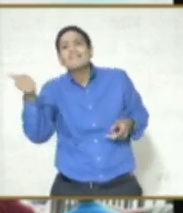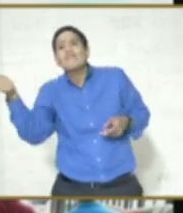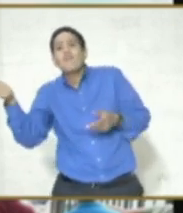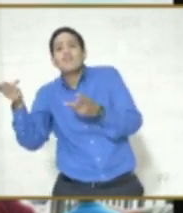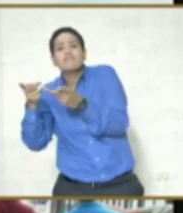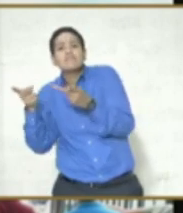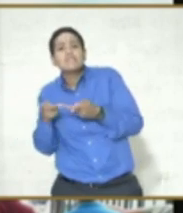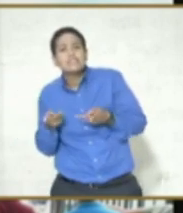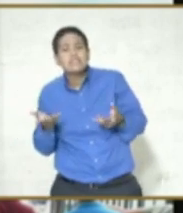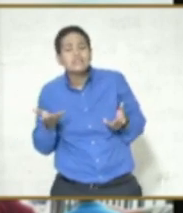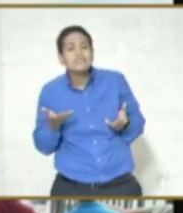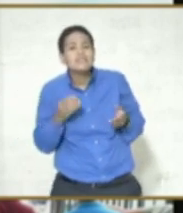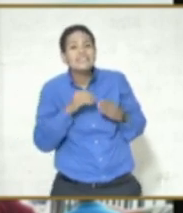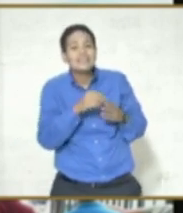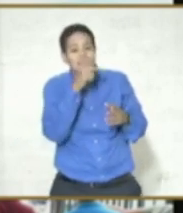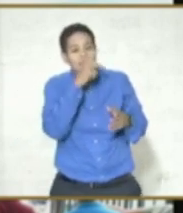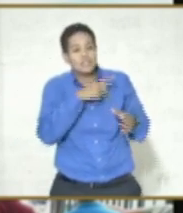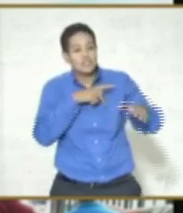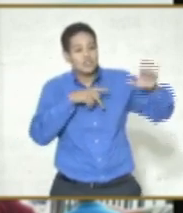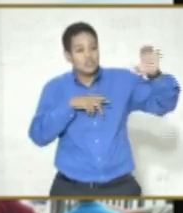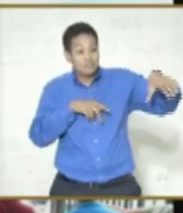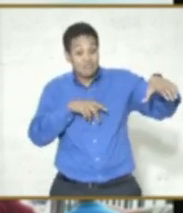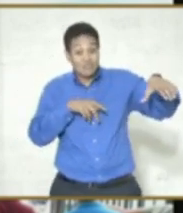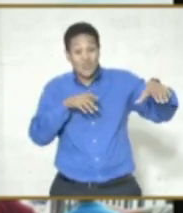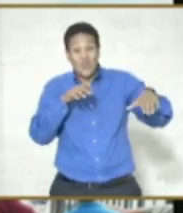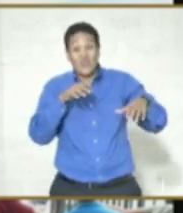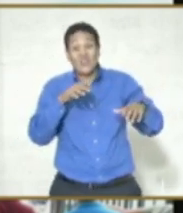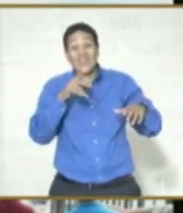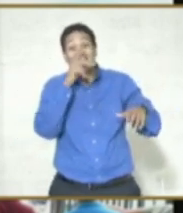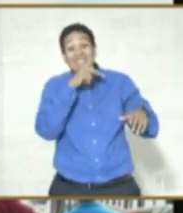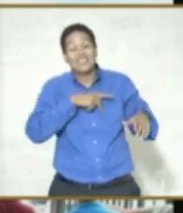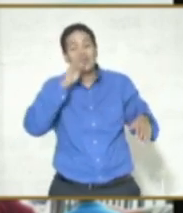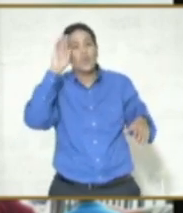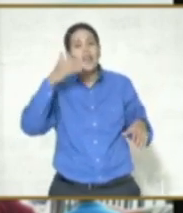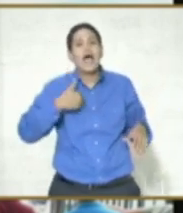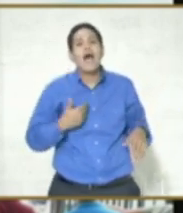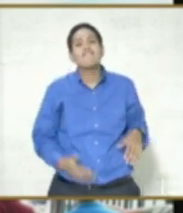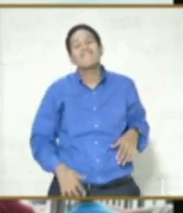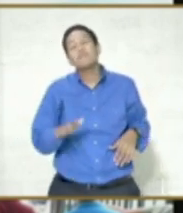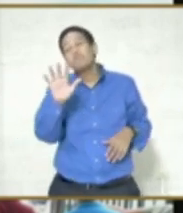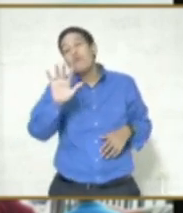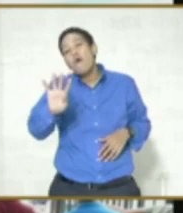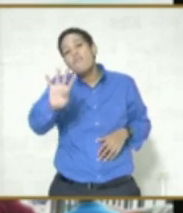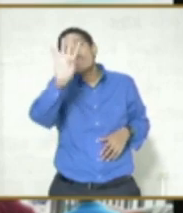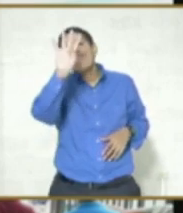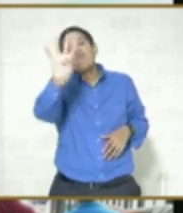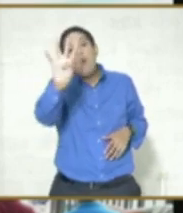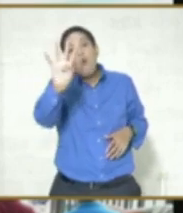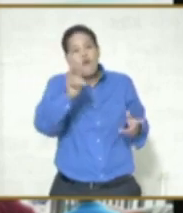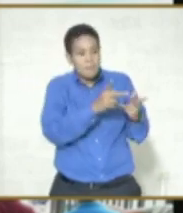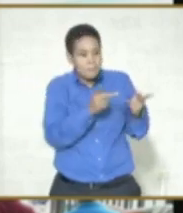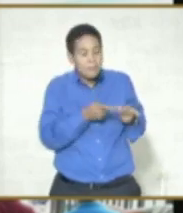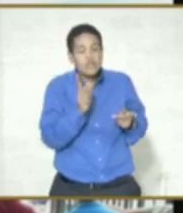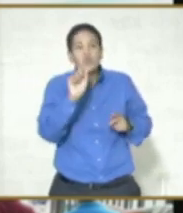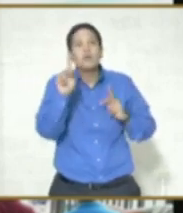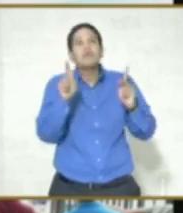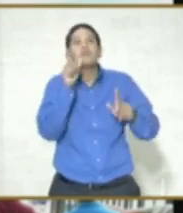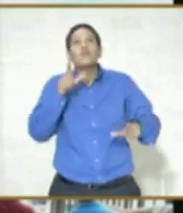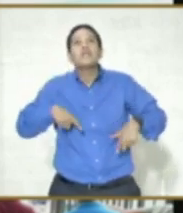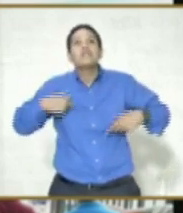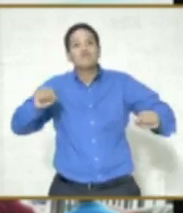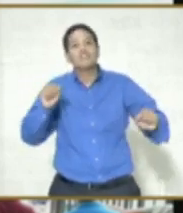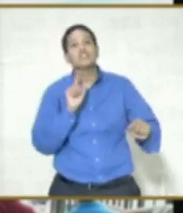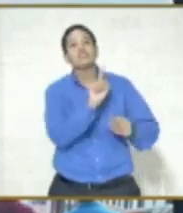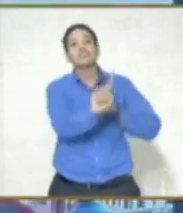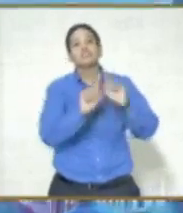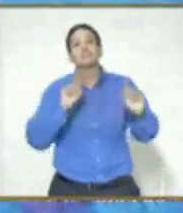facility in the corporate area. So the corporate area will have at least 4 such facilities, because we have the